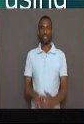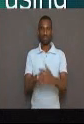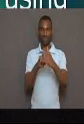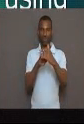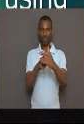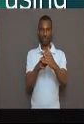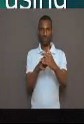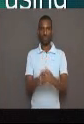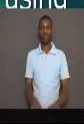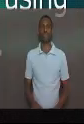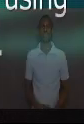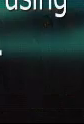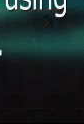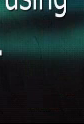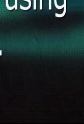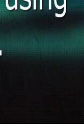Begin.